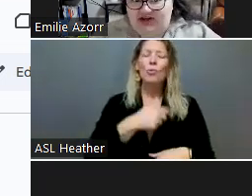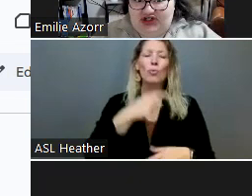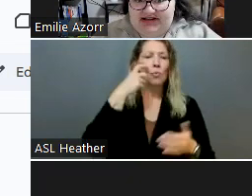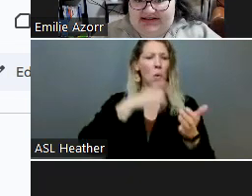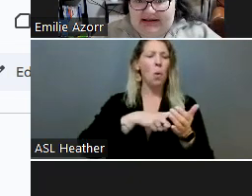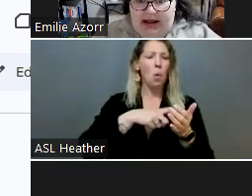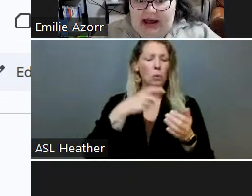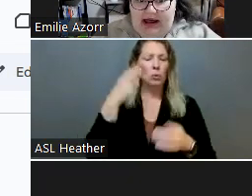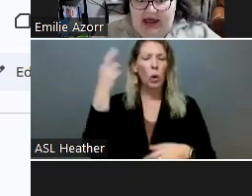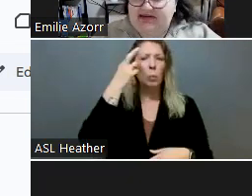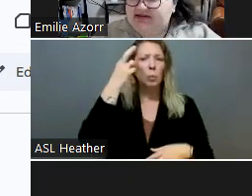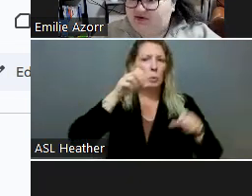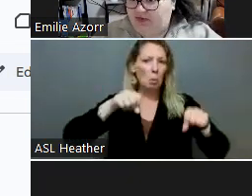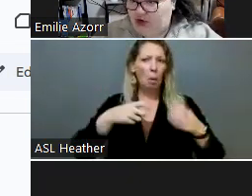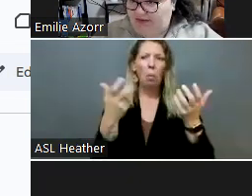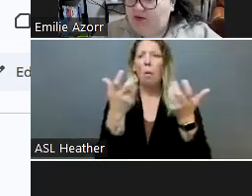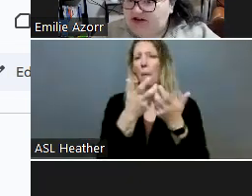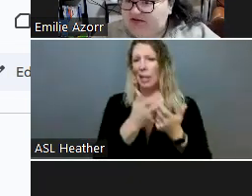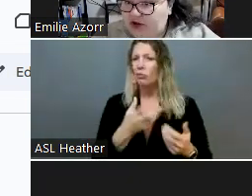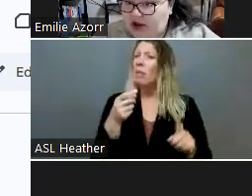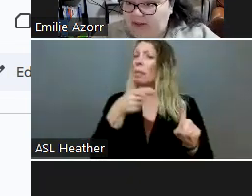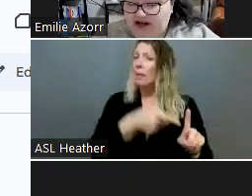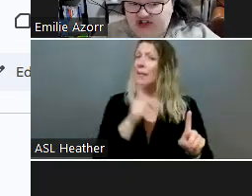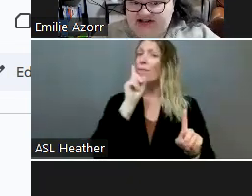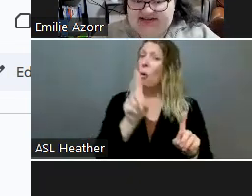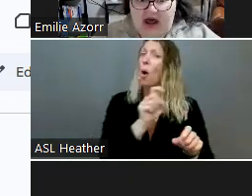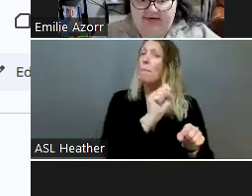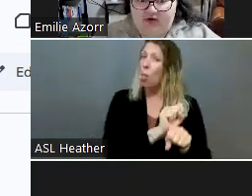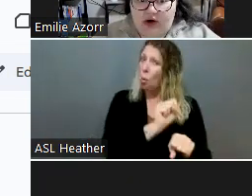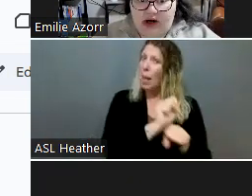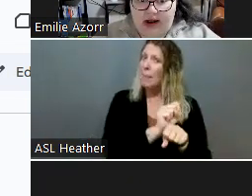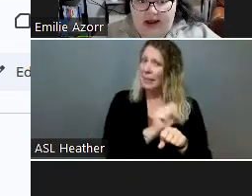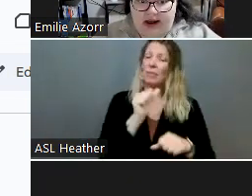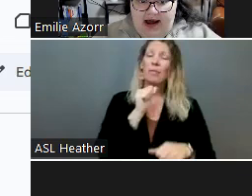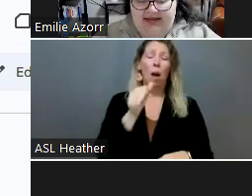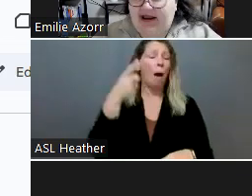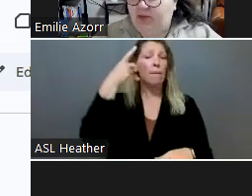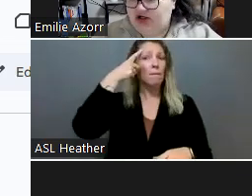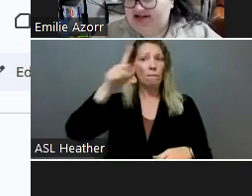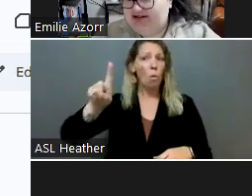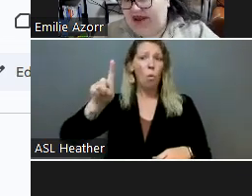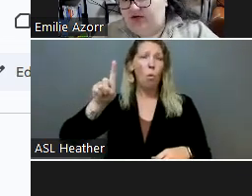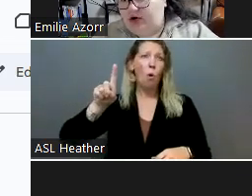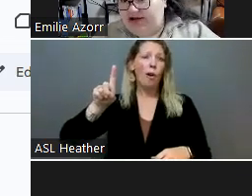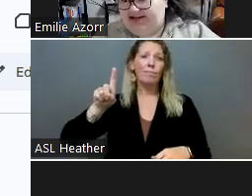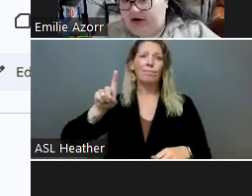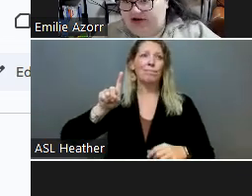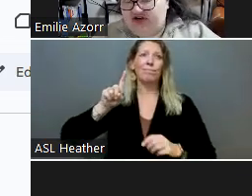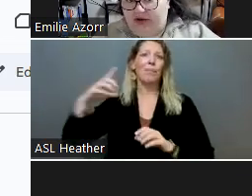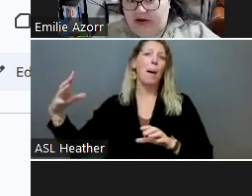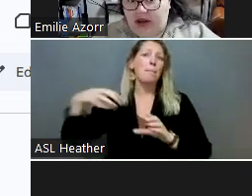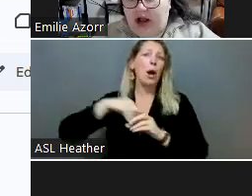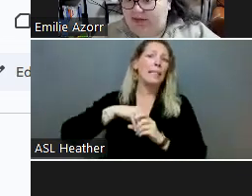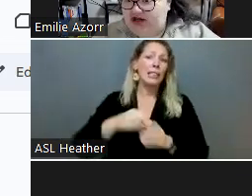reasonable accommodations, and this is for employment reasonable accommodations, not for like a participant